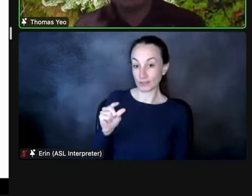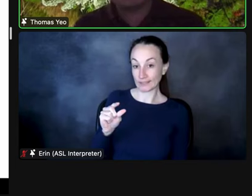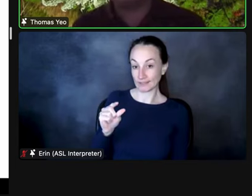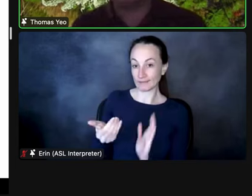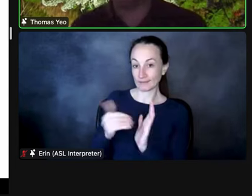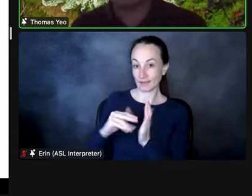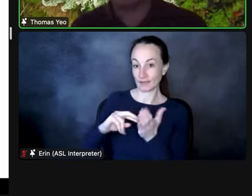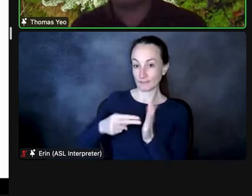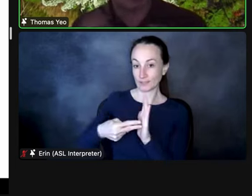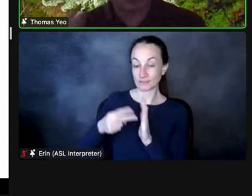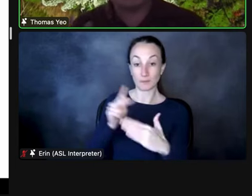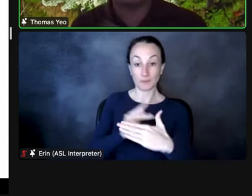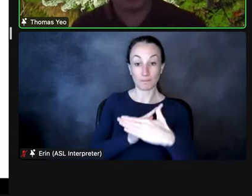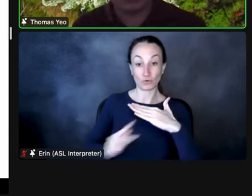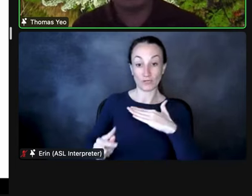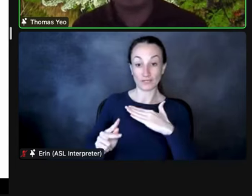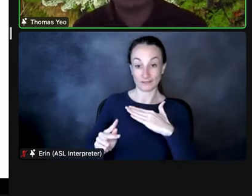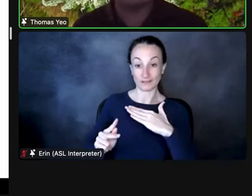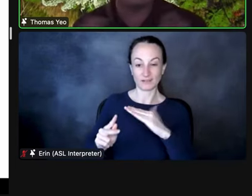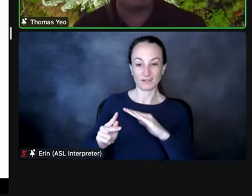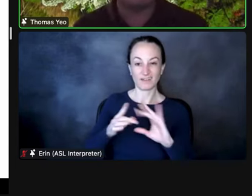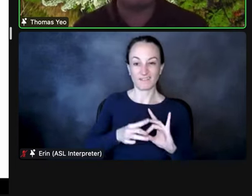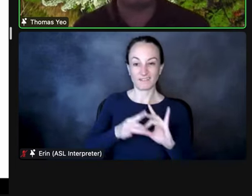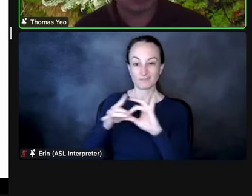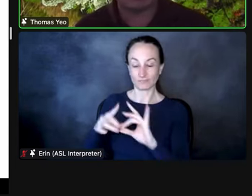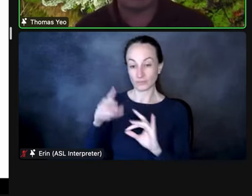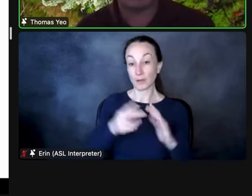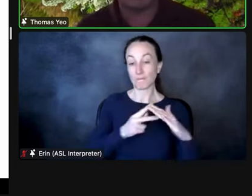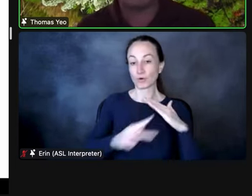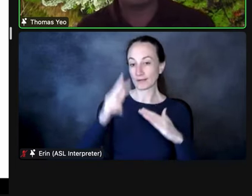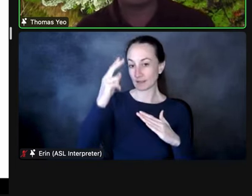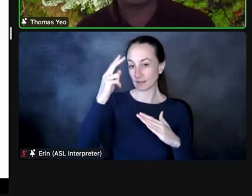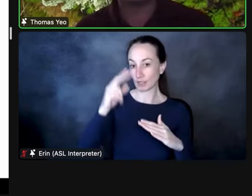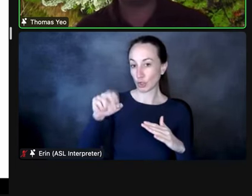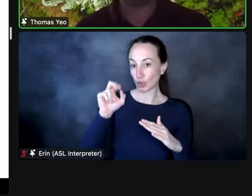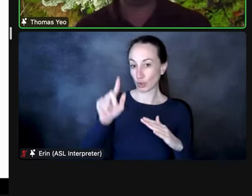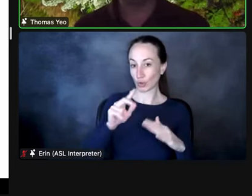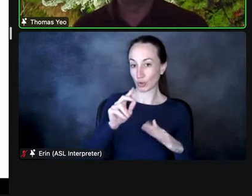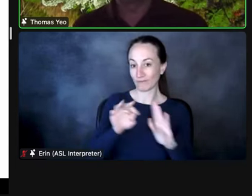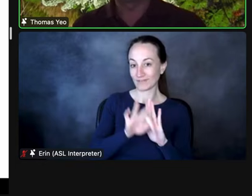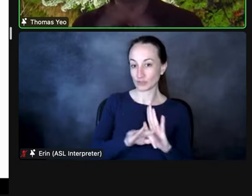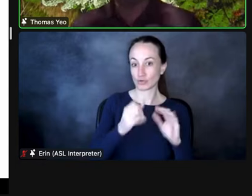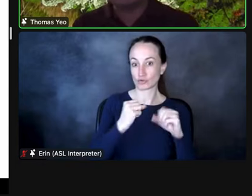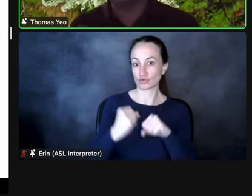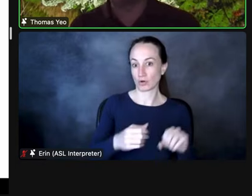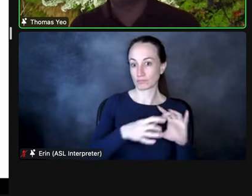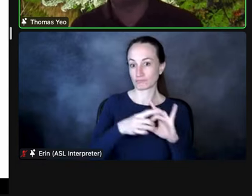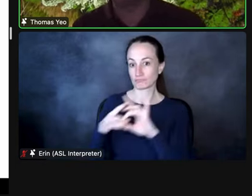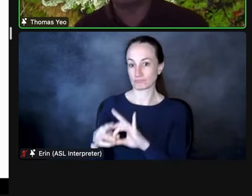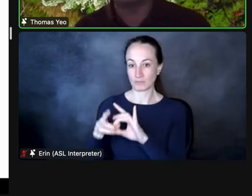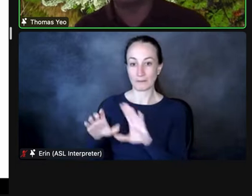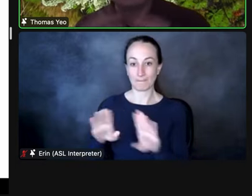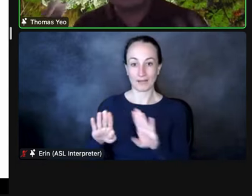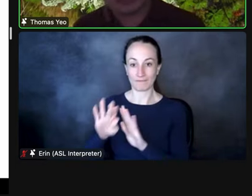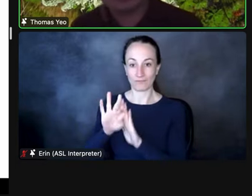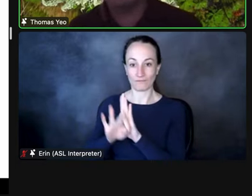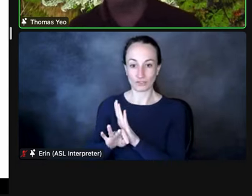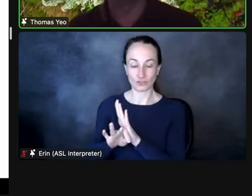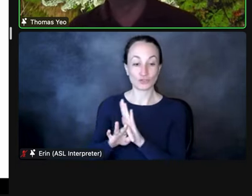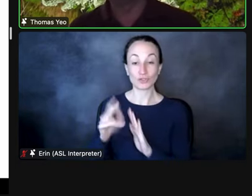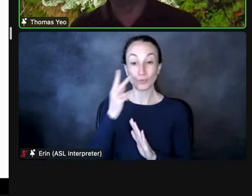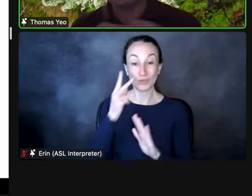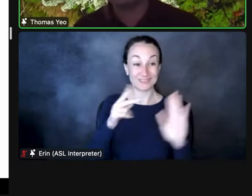the predictive network features are strongly correlated between two behavioral measures. We see that the diagonal blocks are mostly